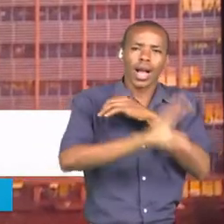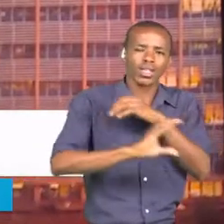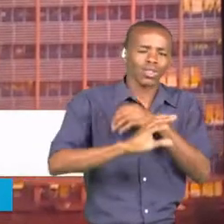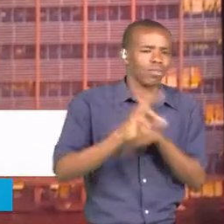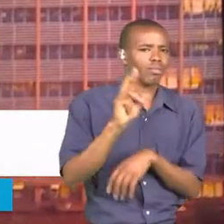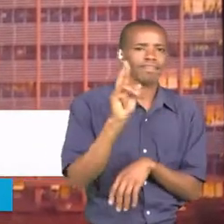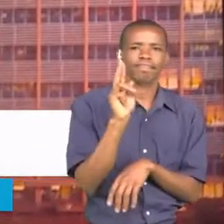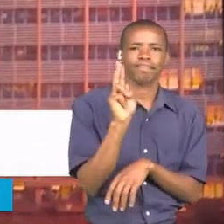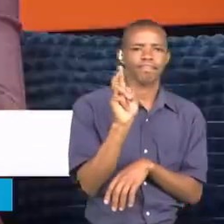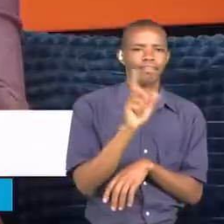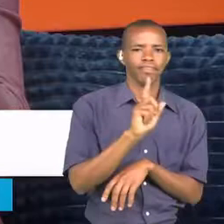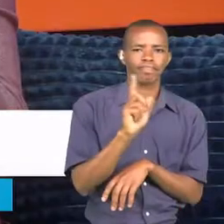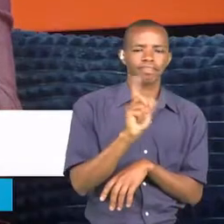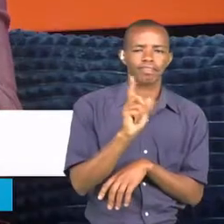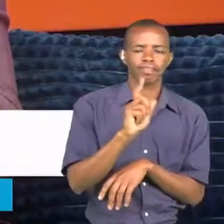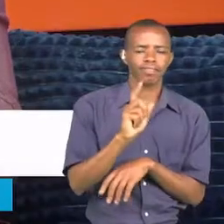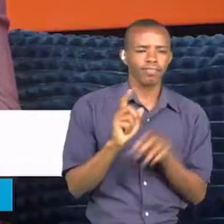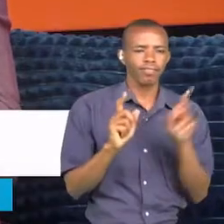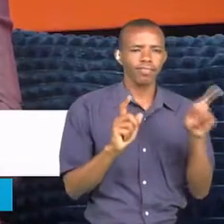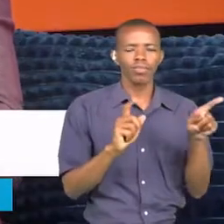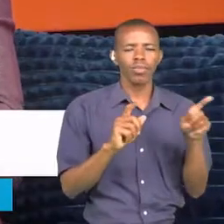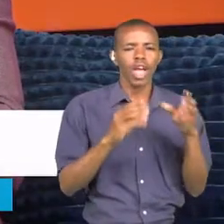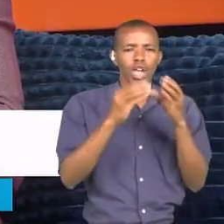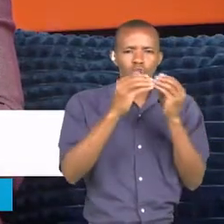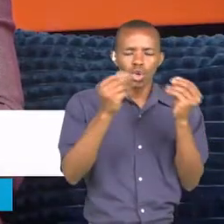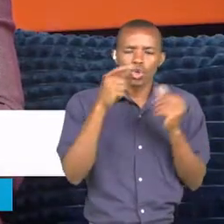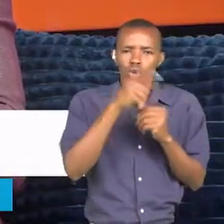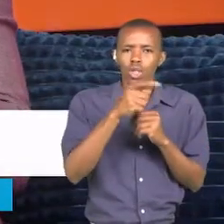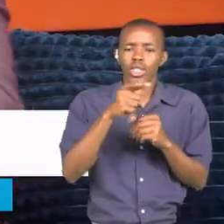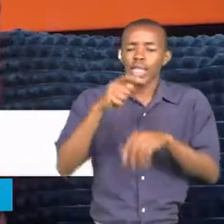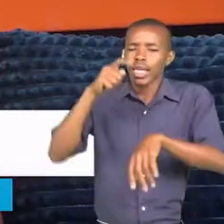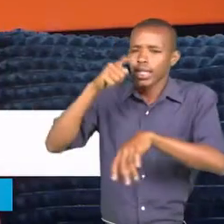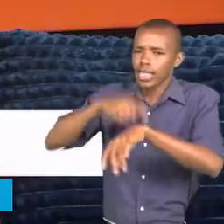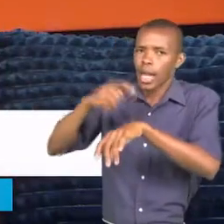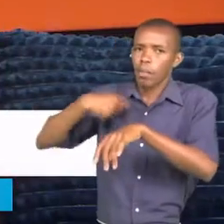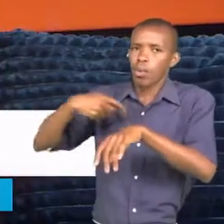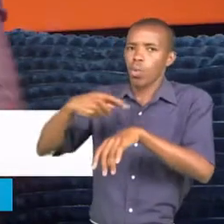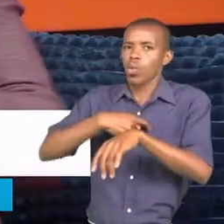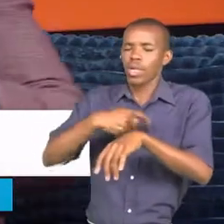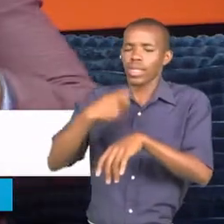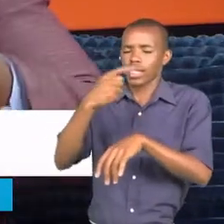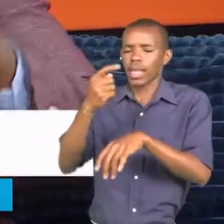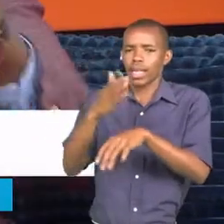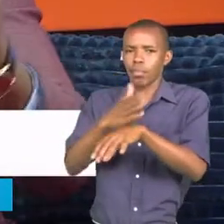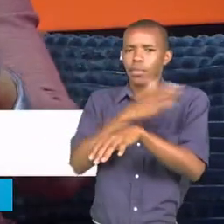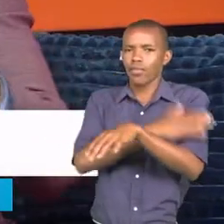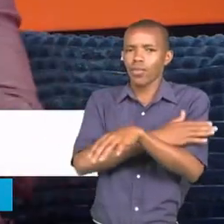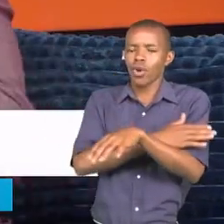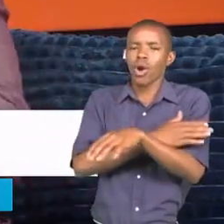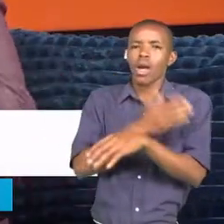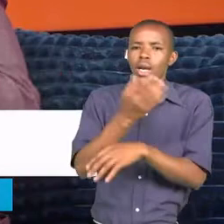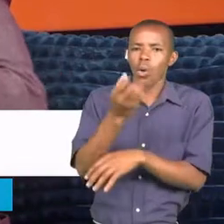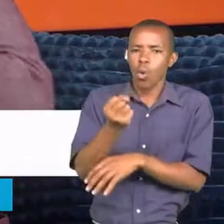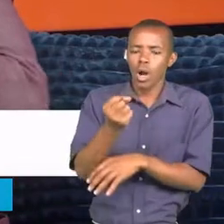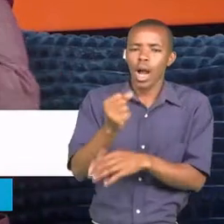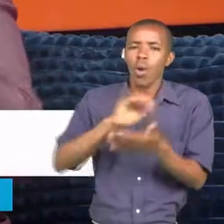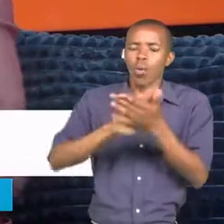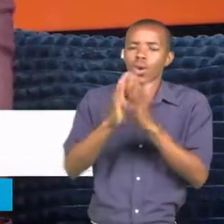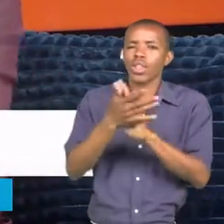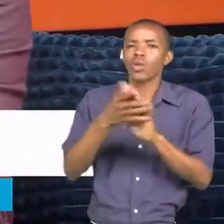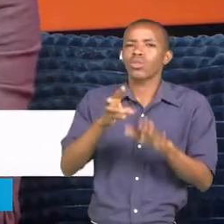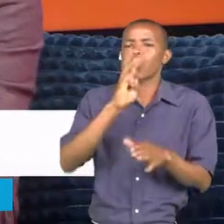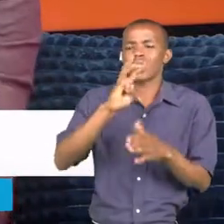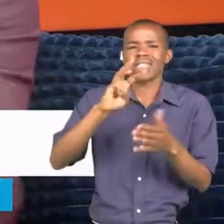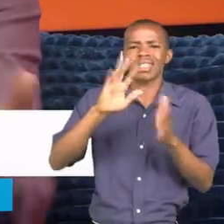no. Absolutely. Now, Kelvin, solutions to this, because now when we mentioned this earlier, when you take unga without water, that's